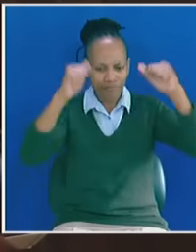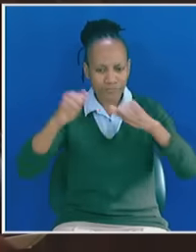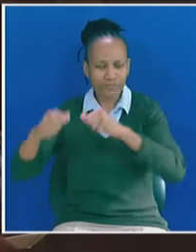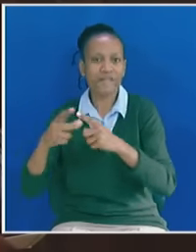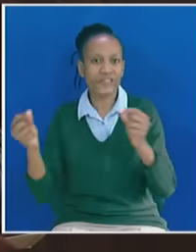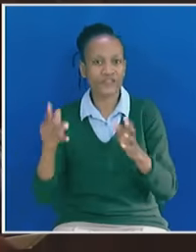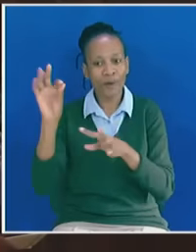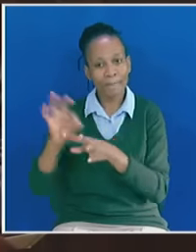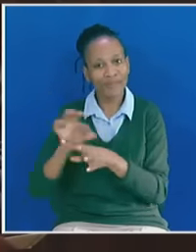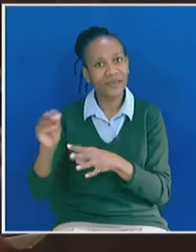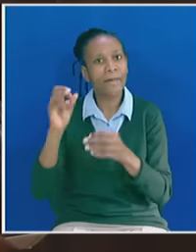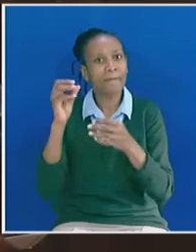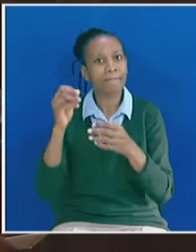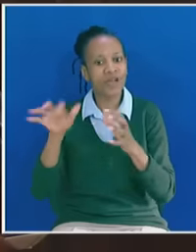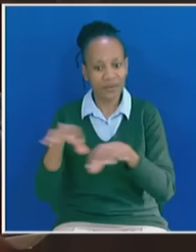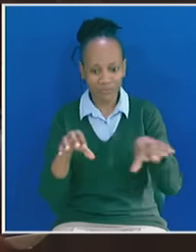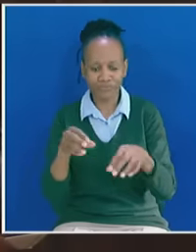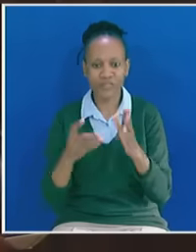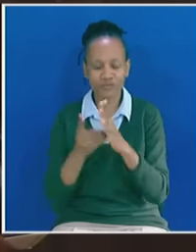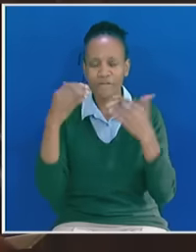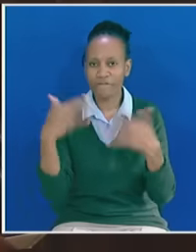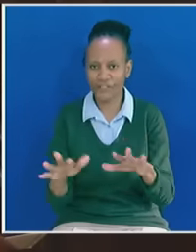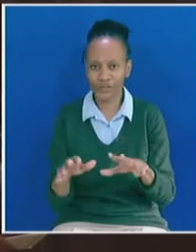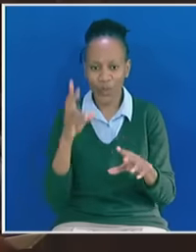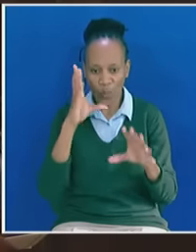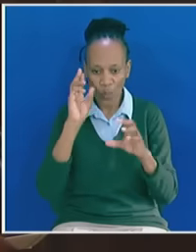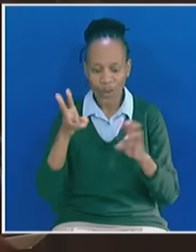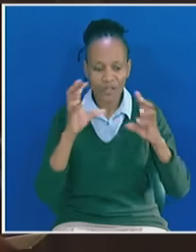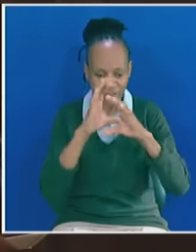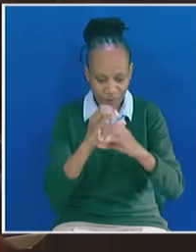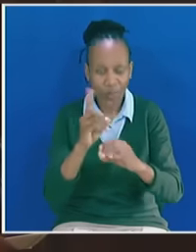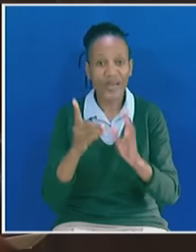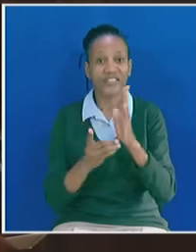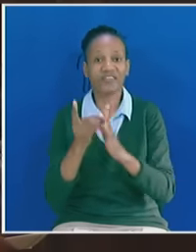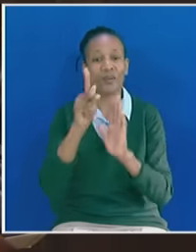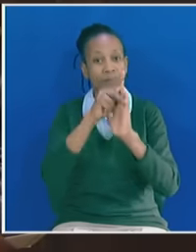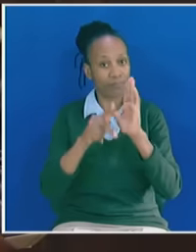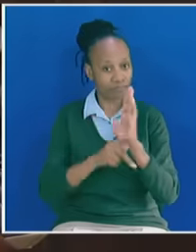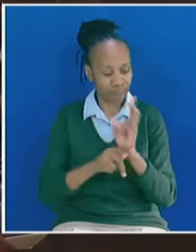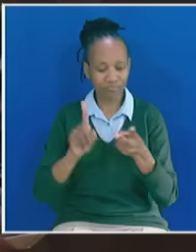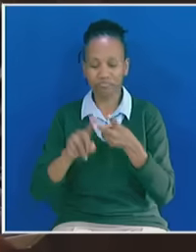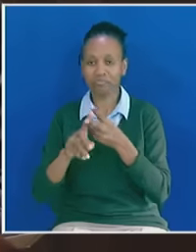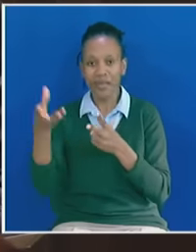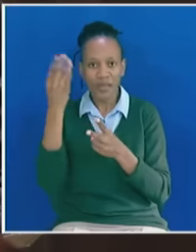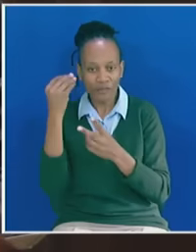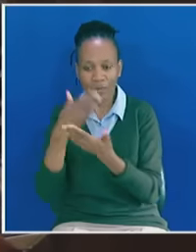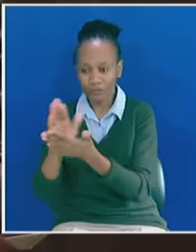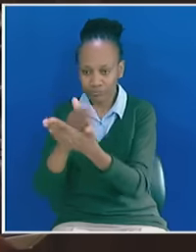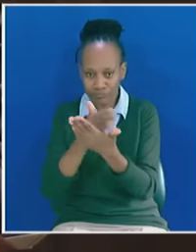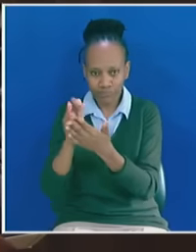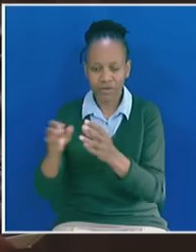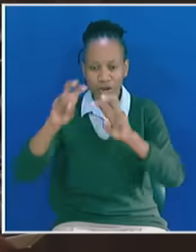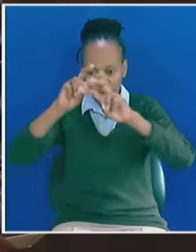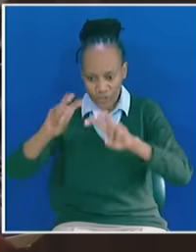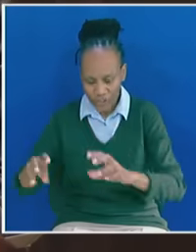plan of action has been developed in areas of cooperation like the development of policies, information sharing, research